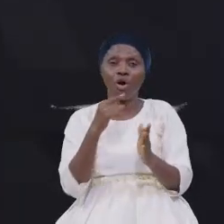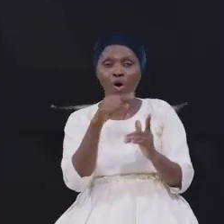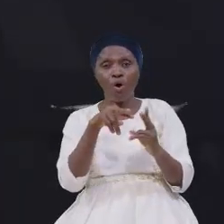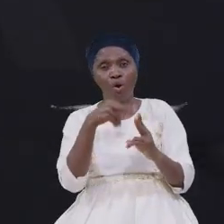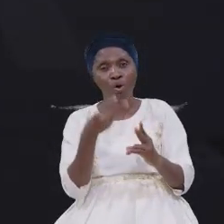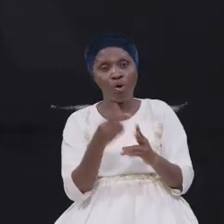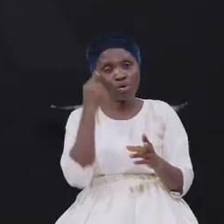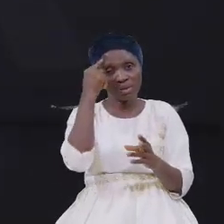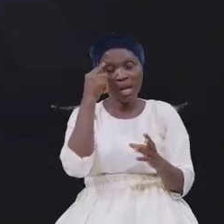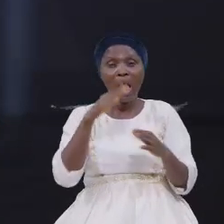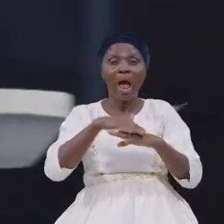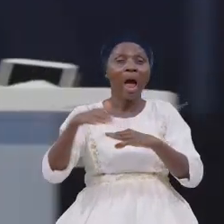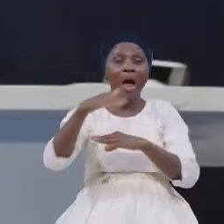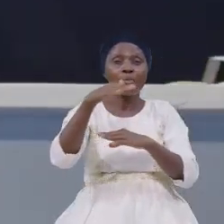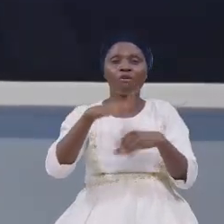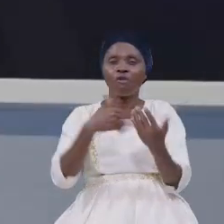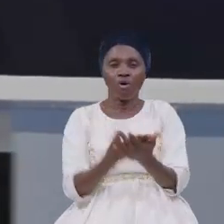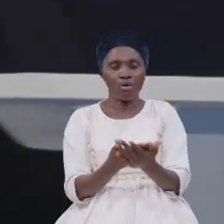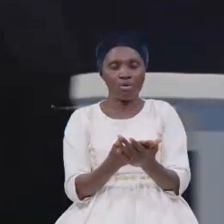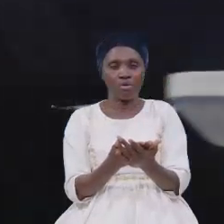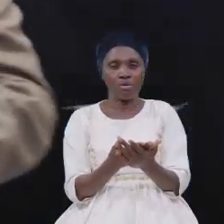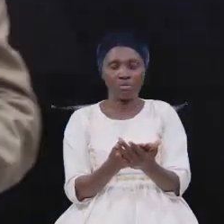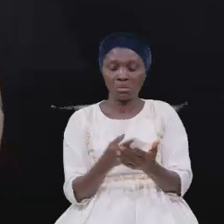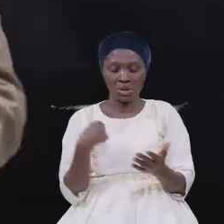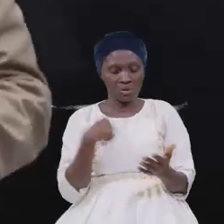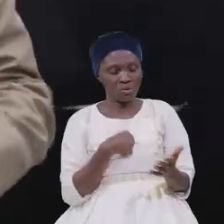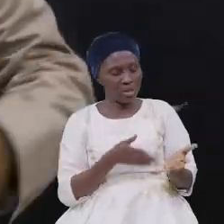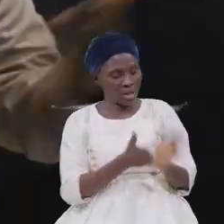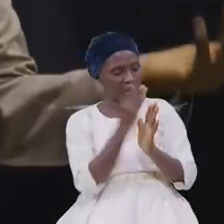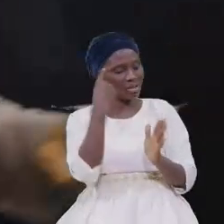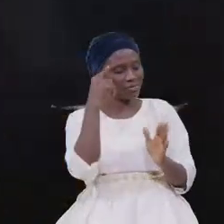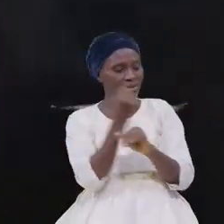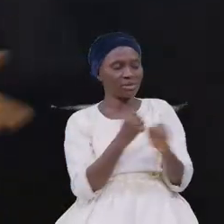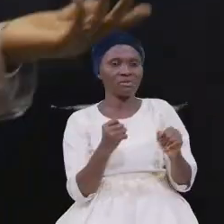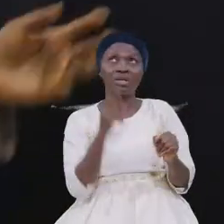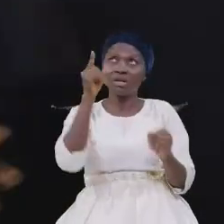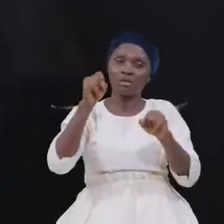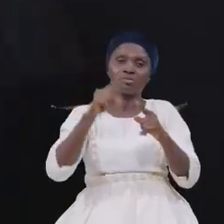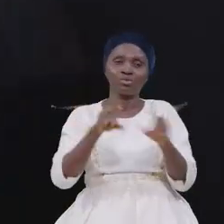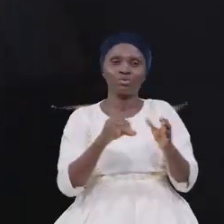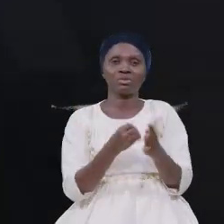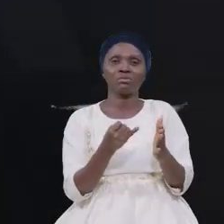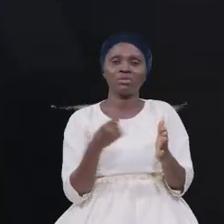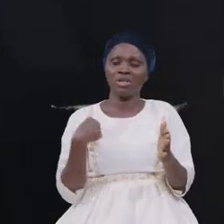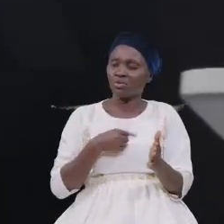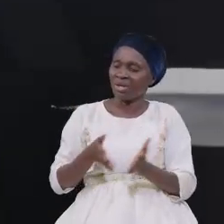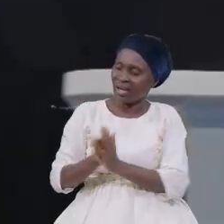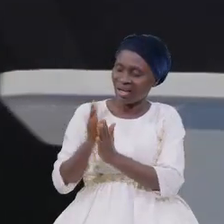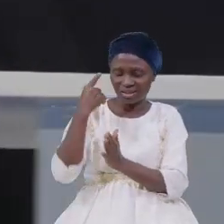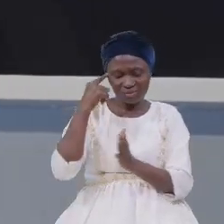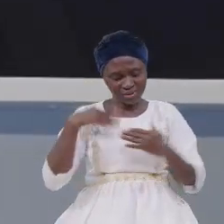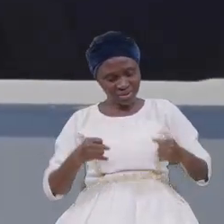all. We're asking for salvation, he says he's able to do it. We're asking for healing, he's able to do it. We're asking